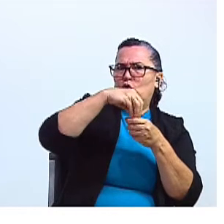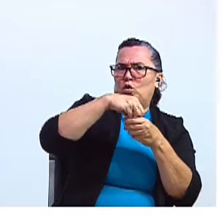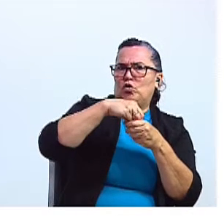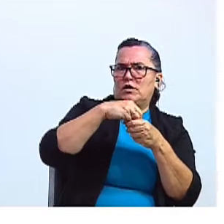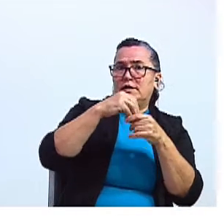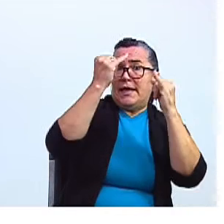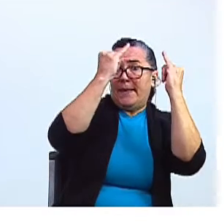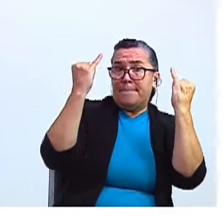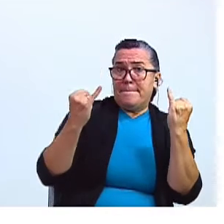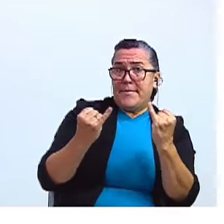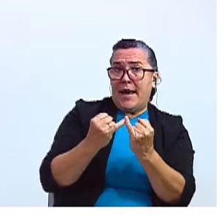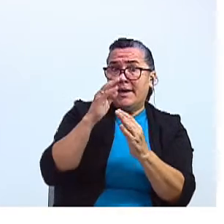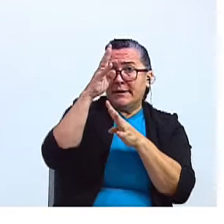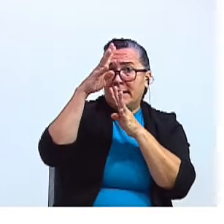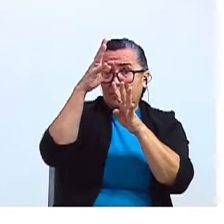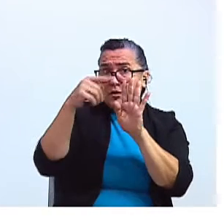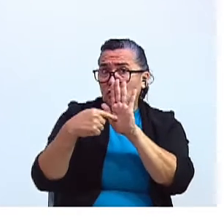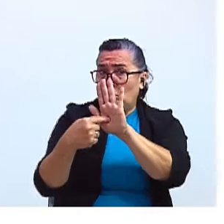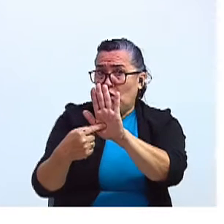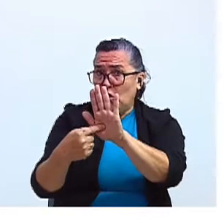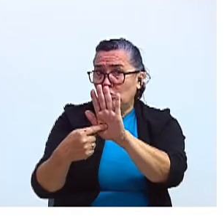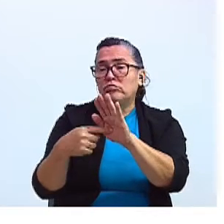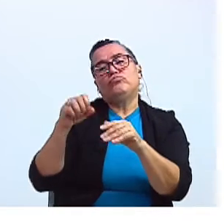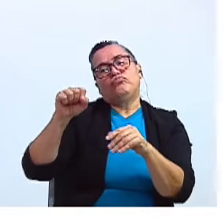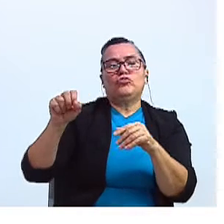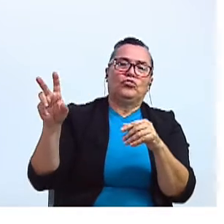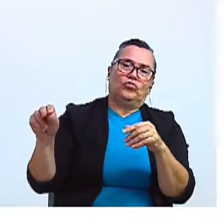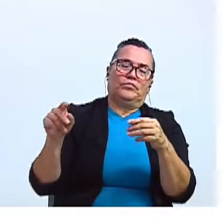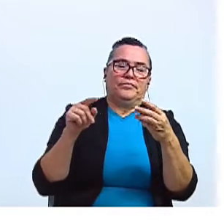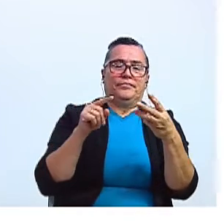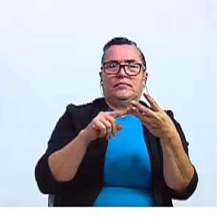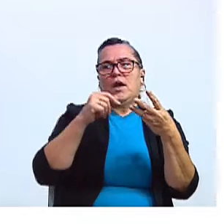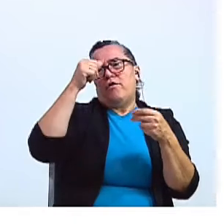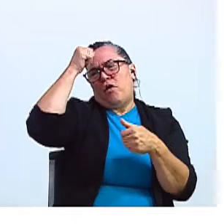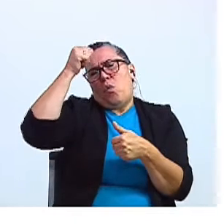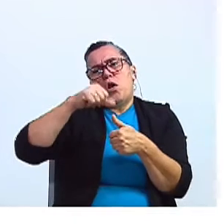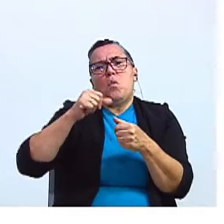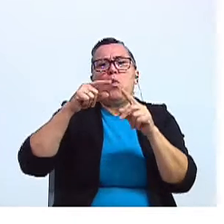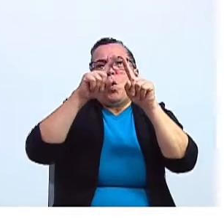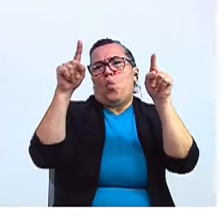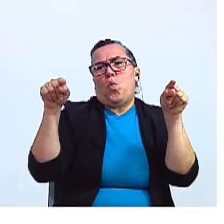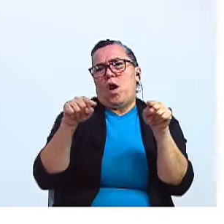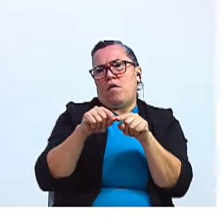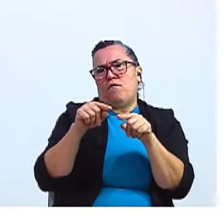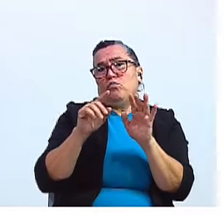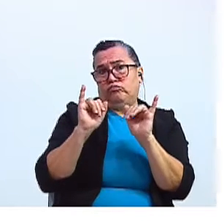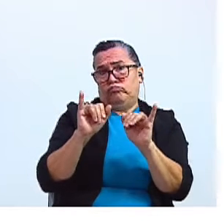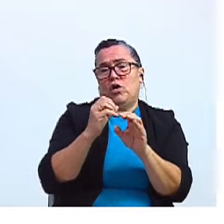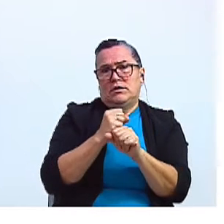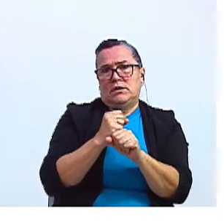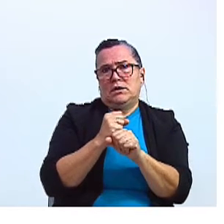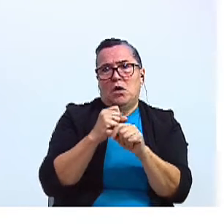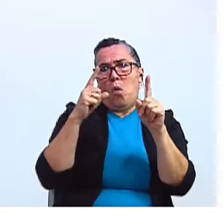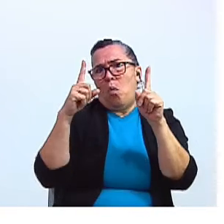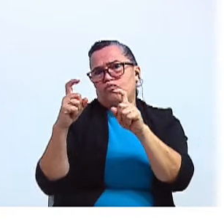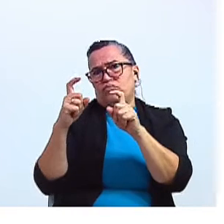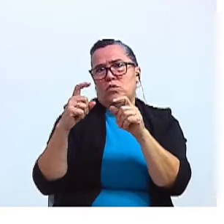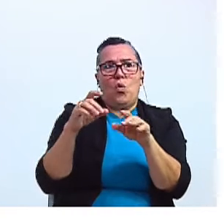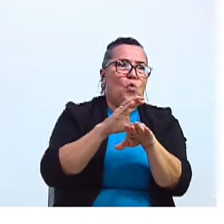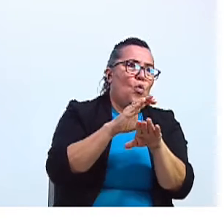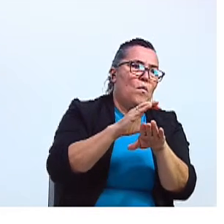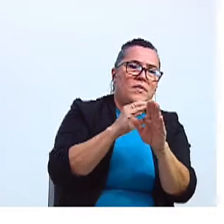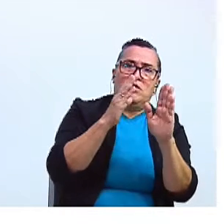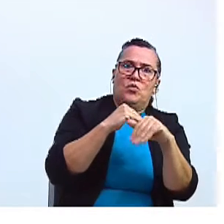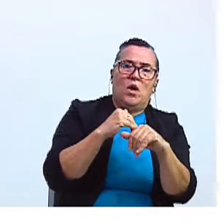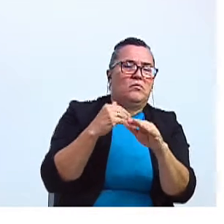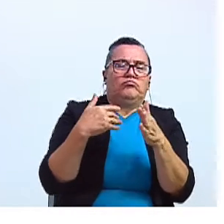image of the invention? Yes or no? Remember that you can make a picture if you want, okay? If you don't have a computer in your